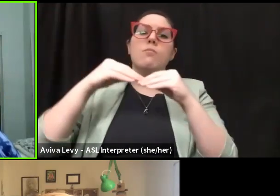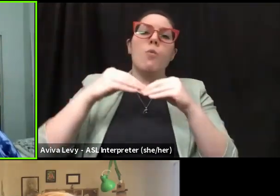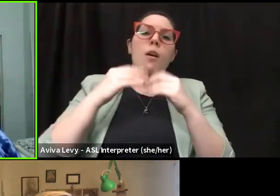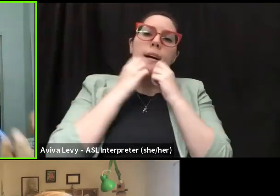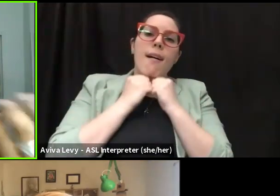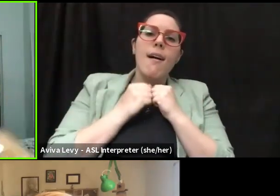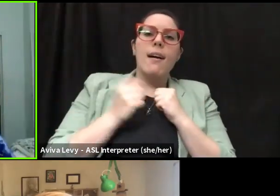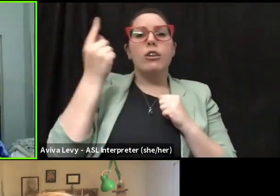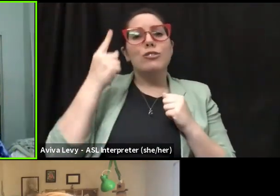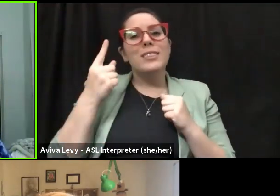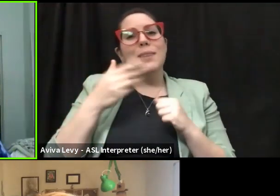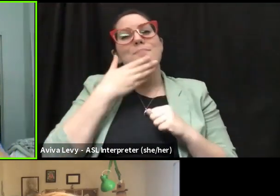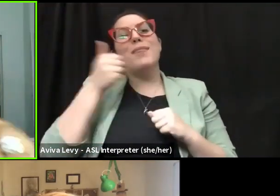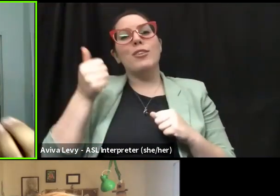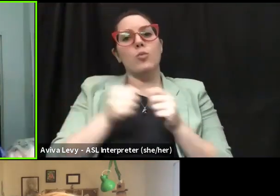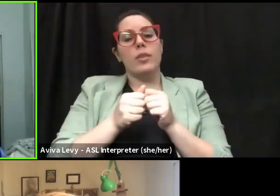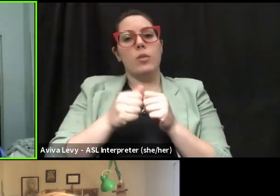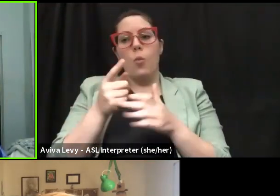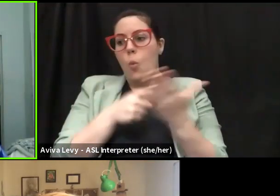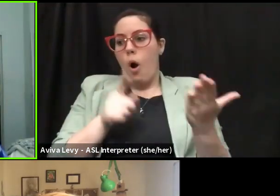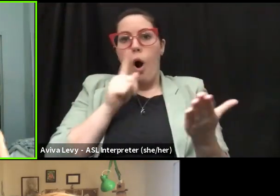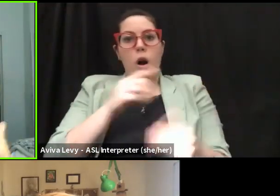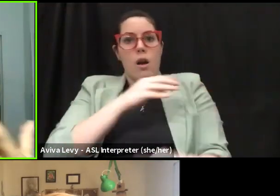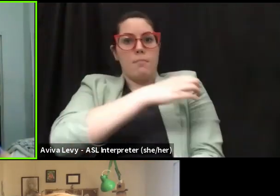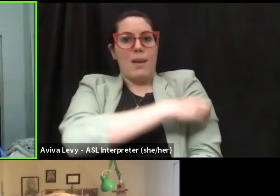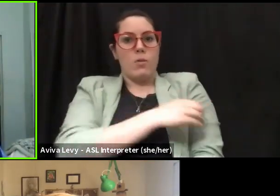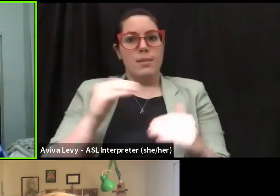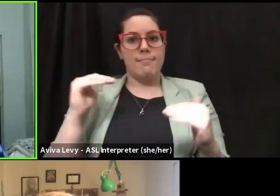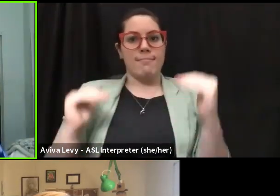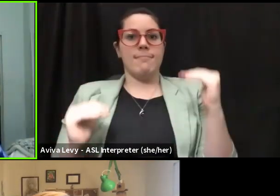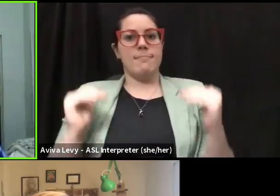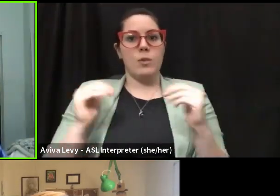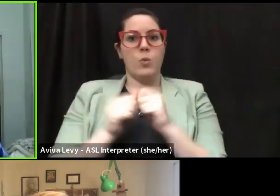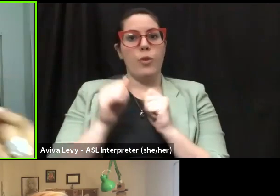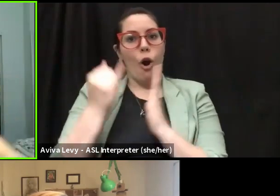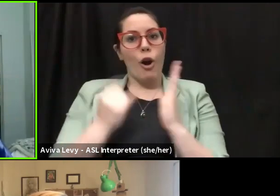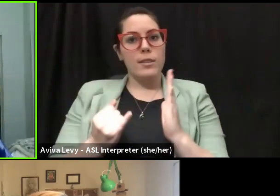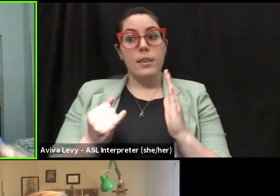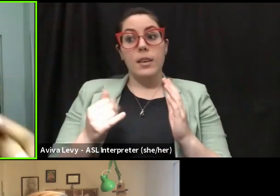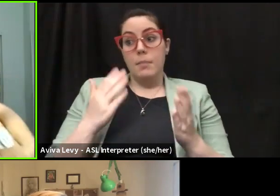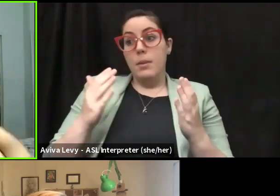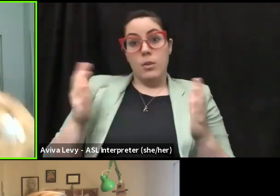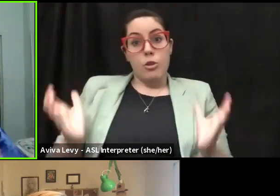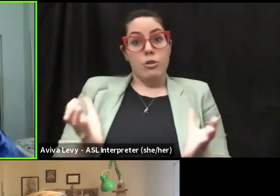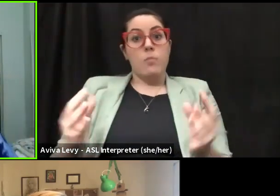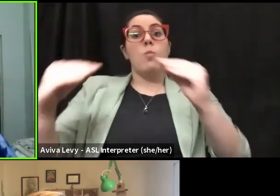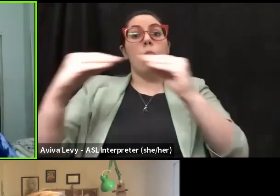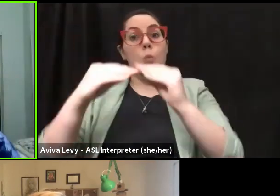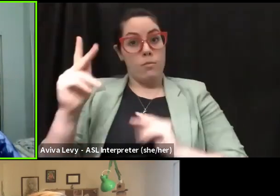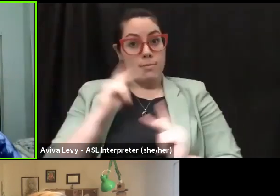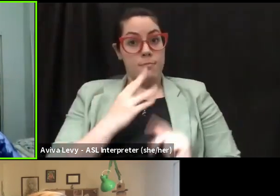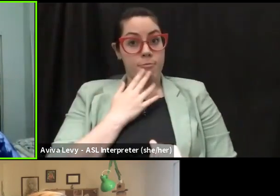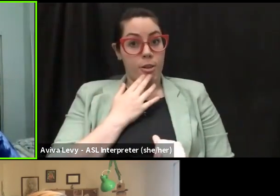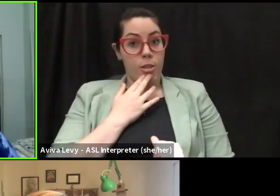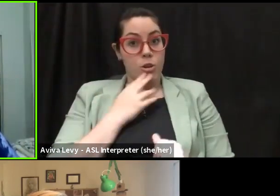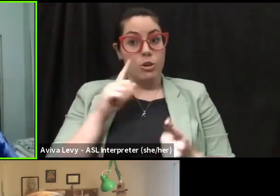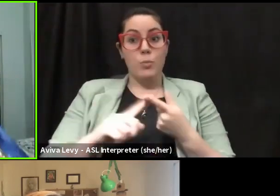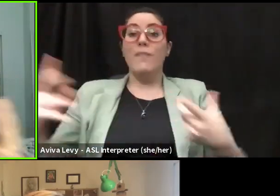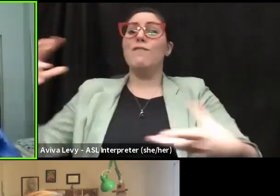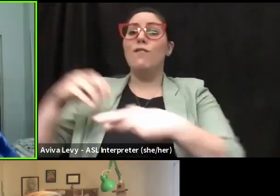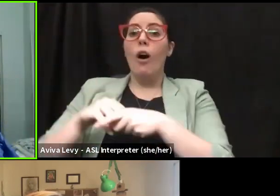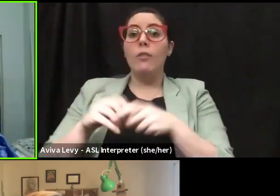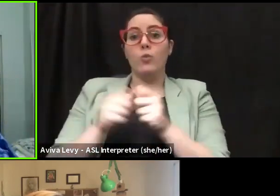art. And hopefully that will encourage more people of color in positions like intimacy